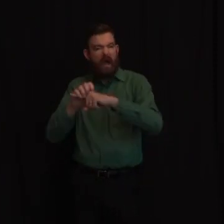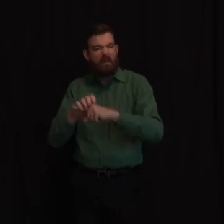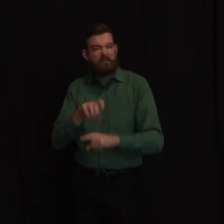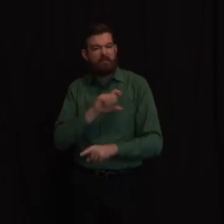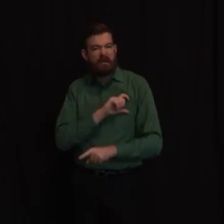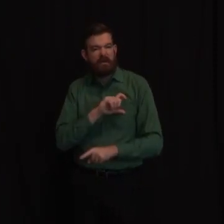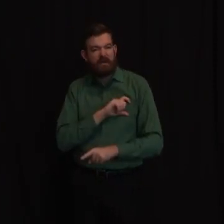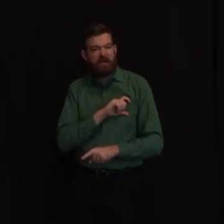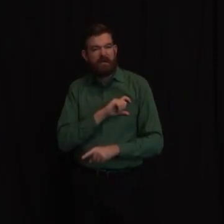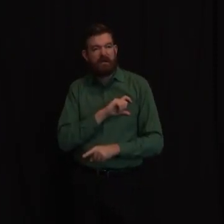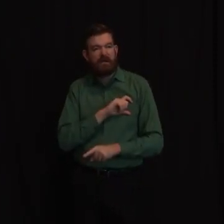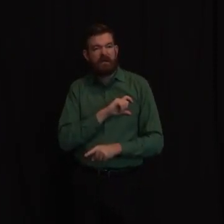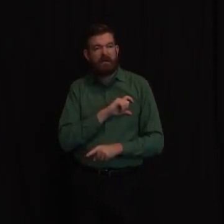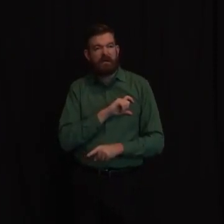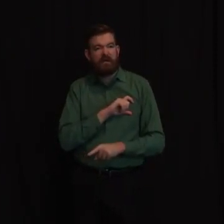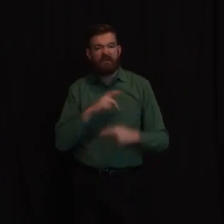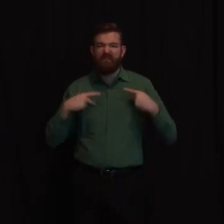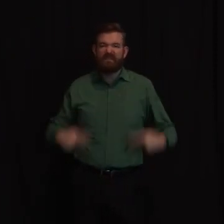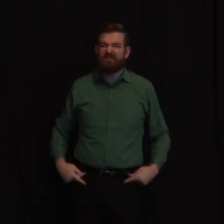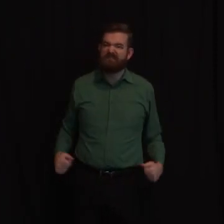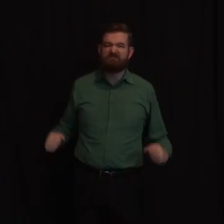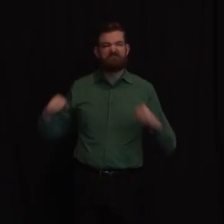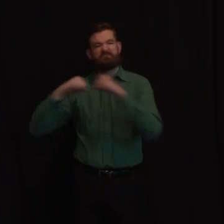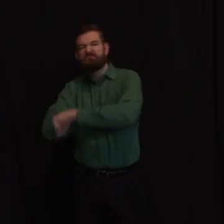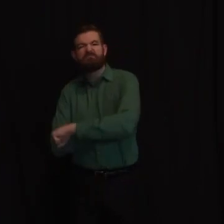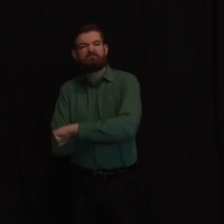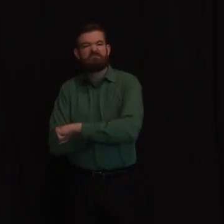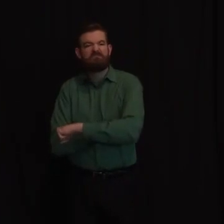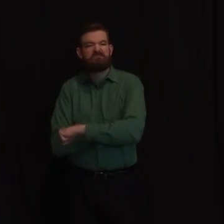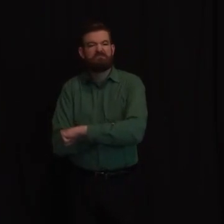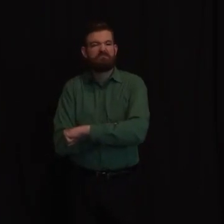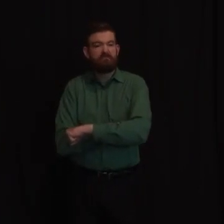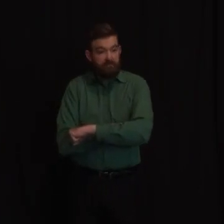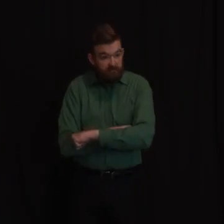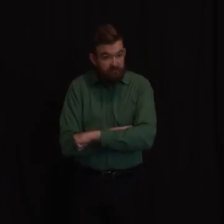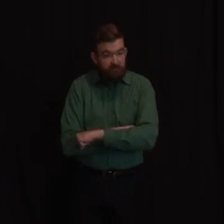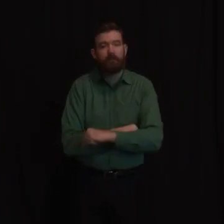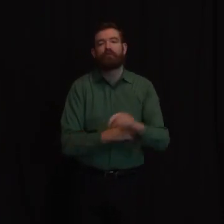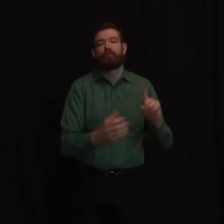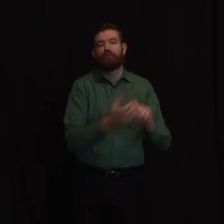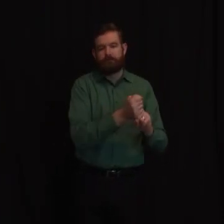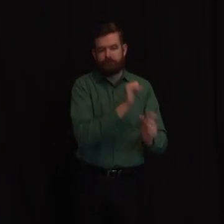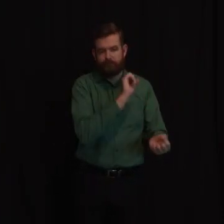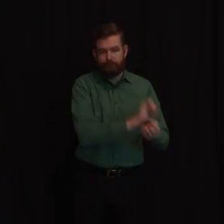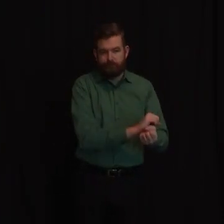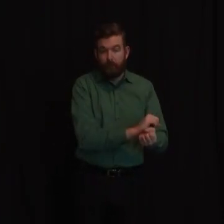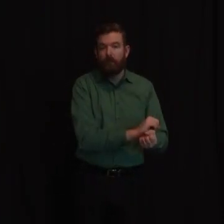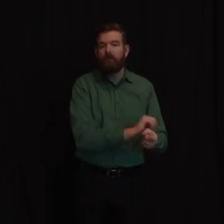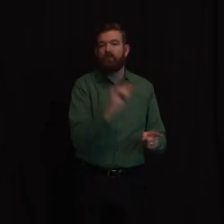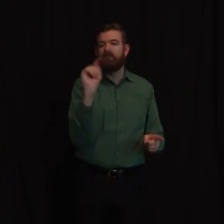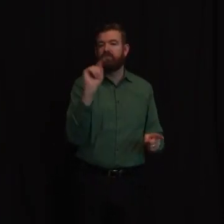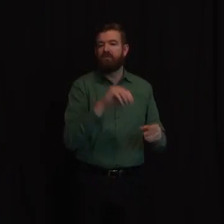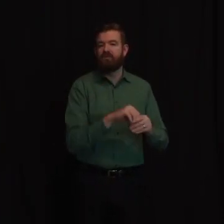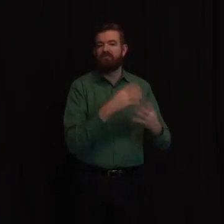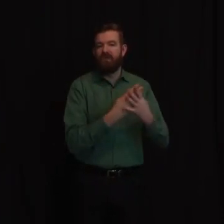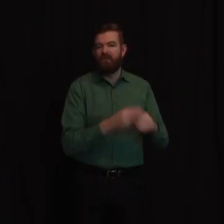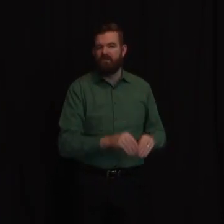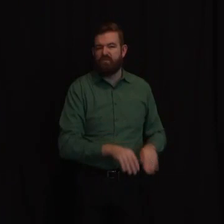resisted, and while being processed, ultimately spit all over the holding cell and urinated in same, which had to obviously